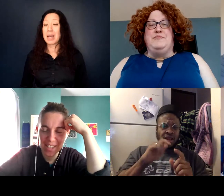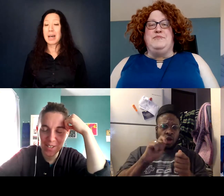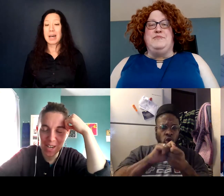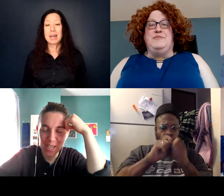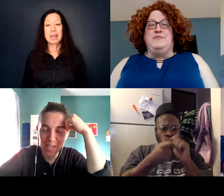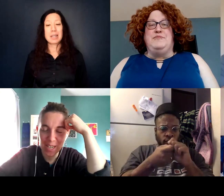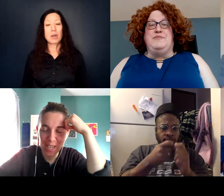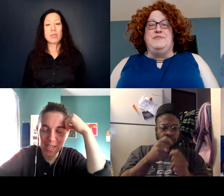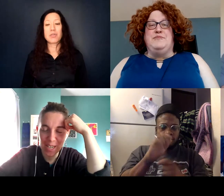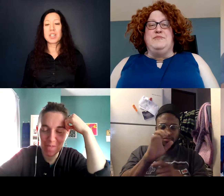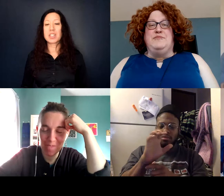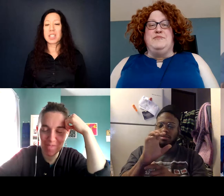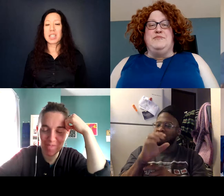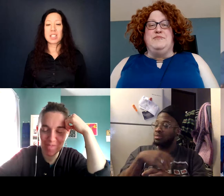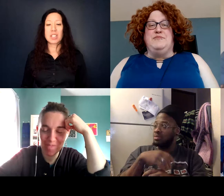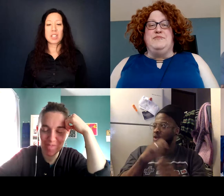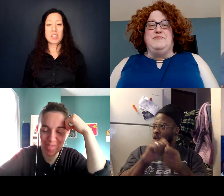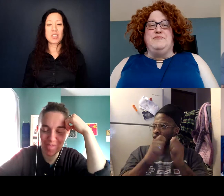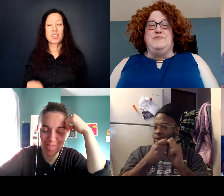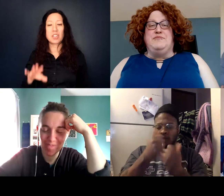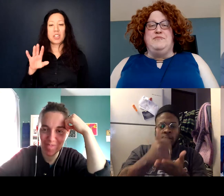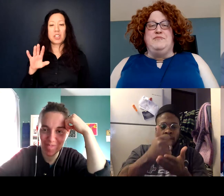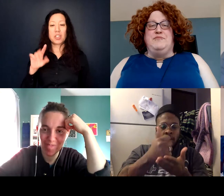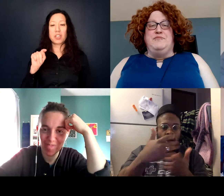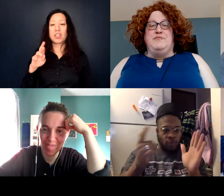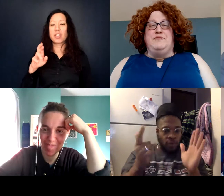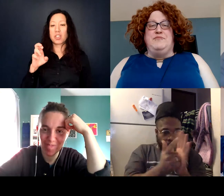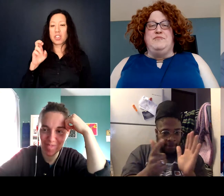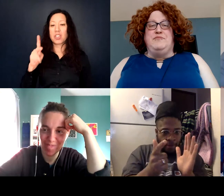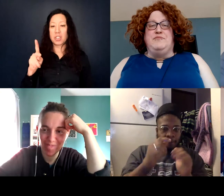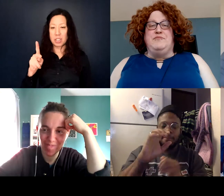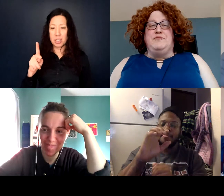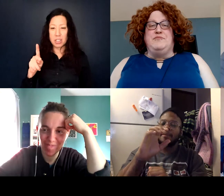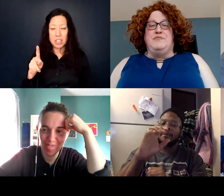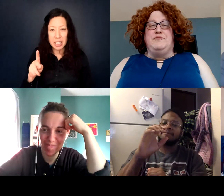Mm-hmm. This is Chuck. I'm with you. It feels like it's